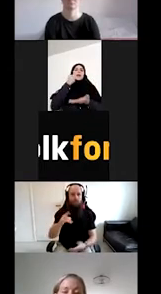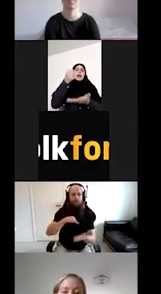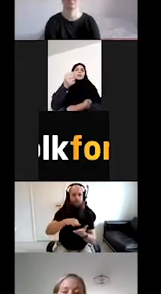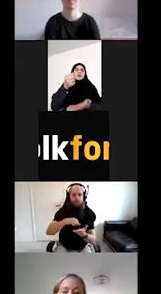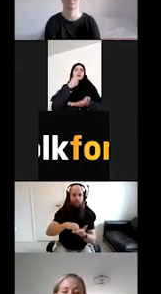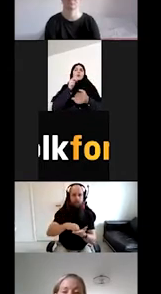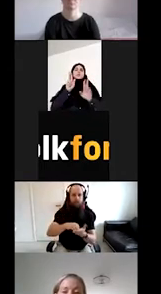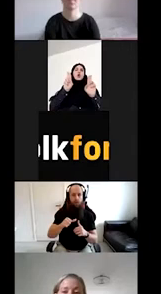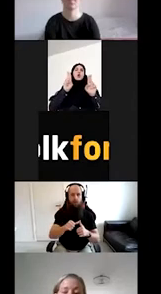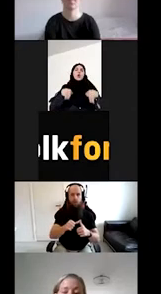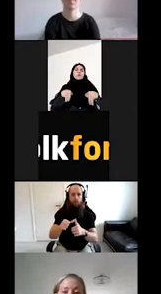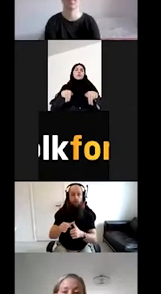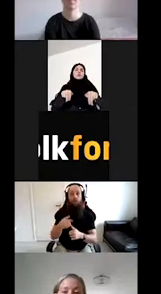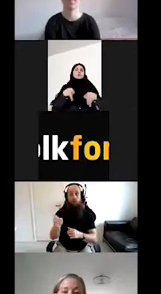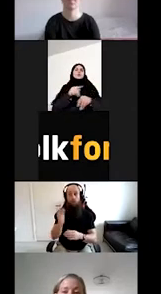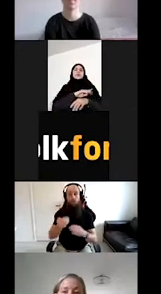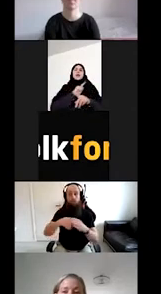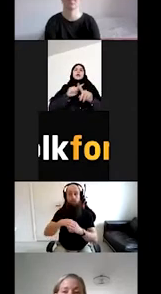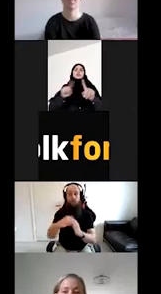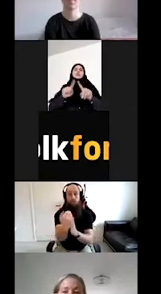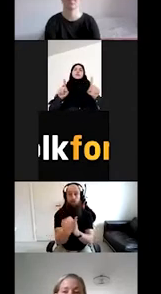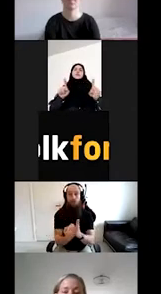in this program, and they